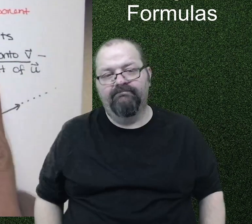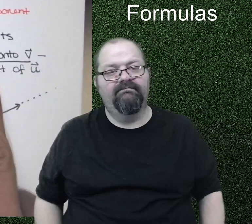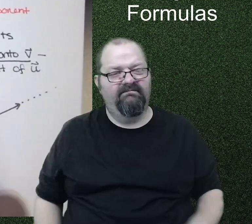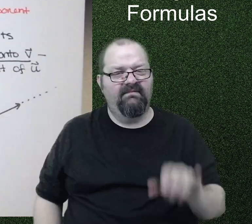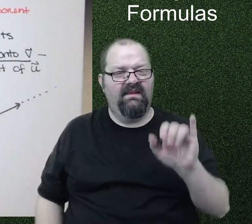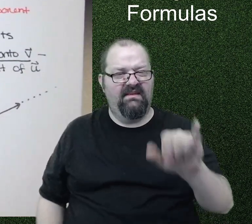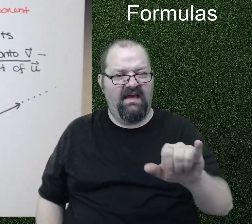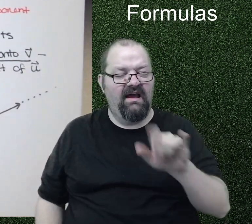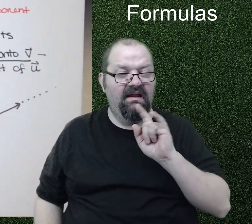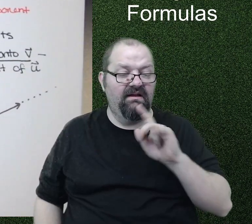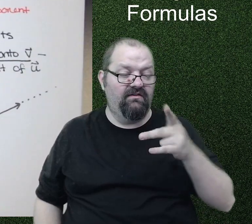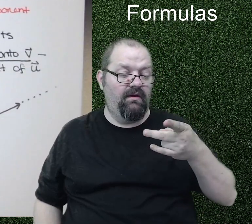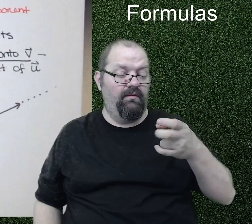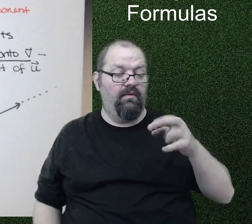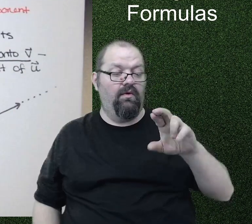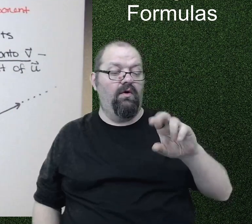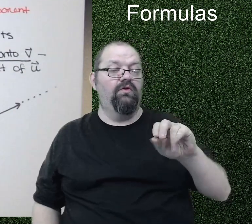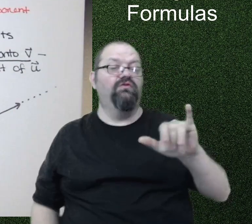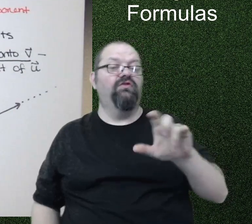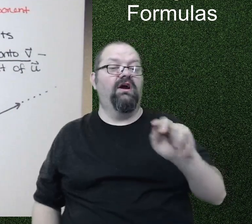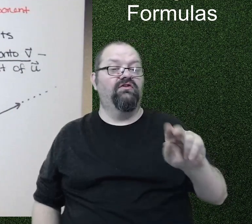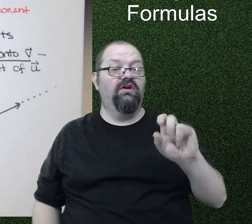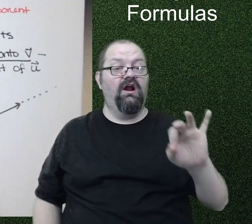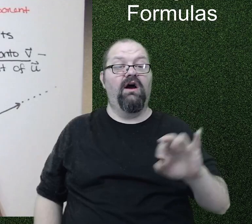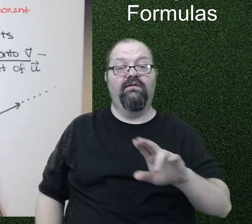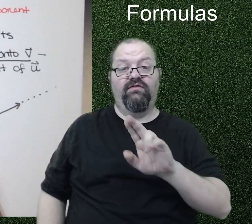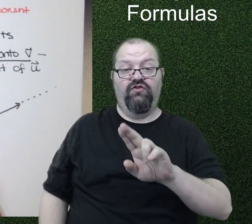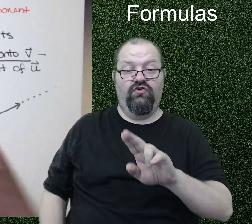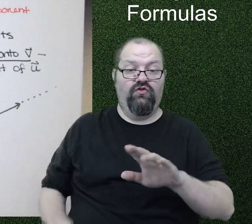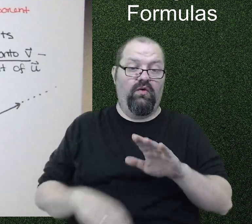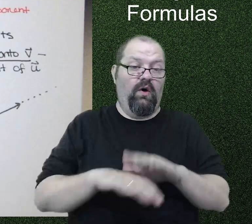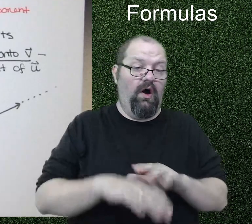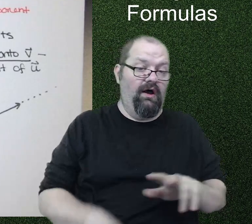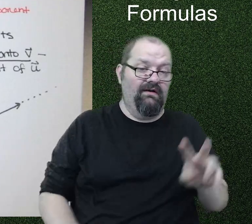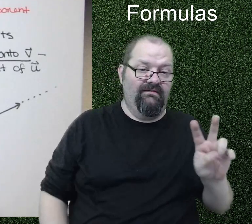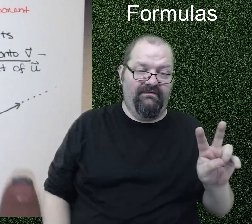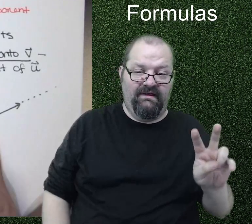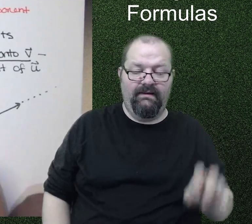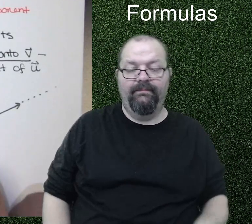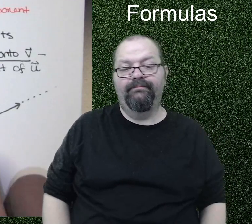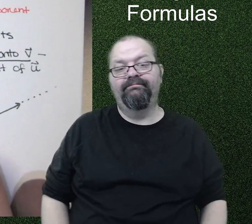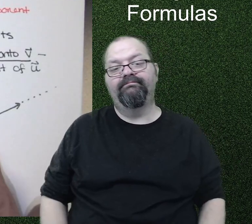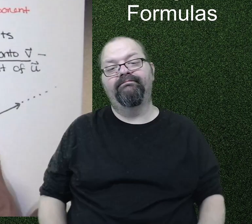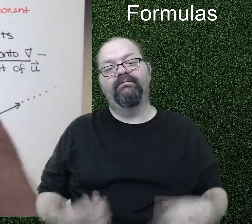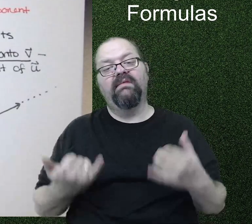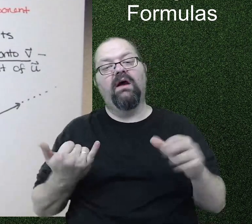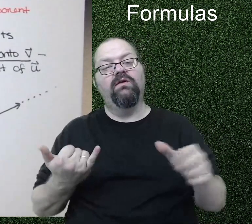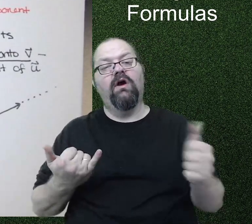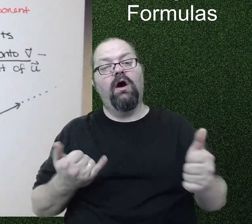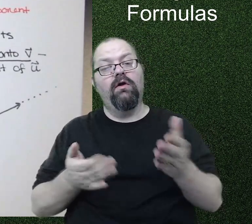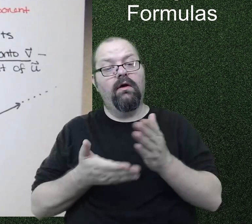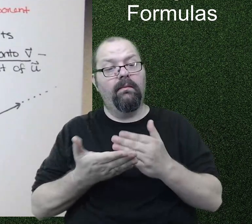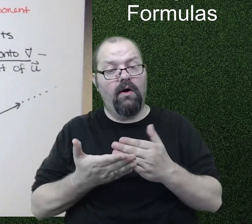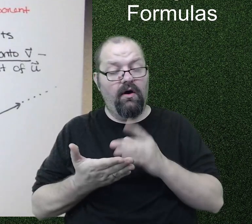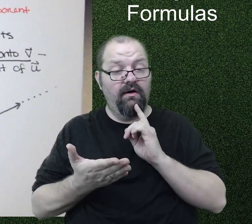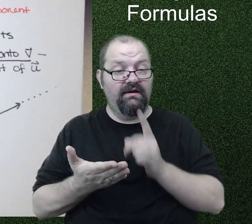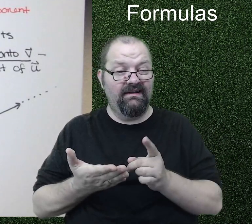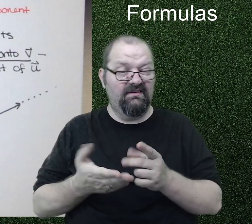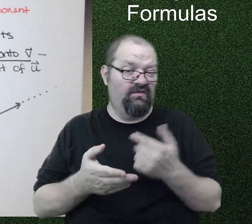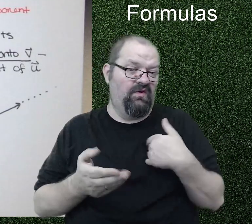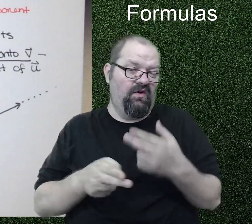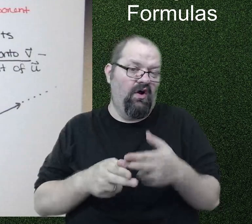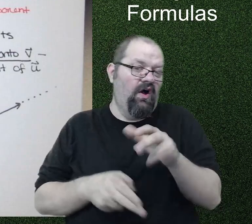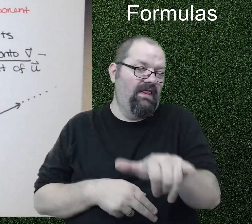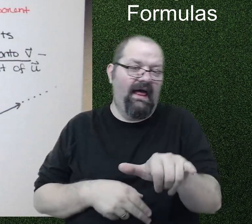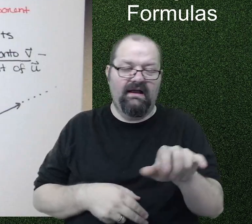That's the projection of U onto V. So that's that vector. And then the other part of U, we're calling that